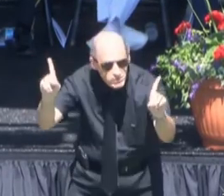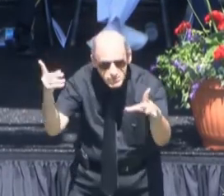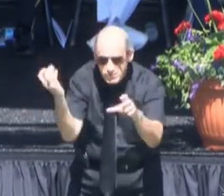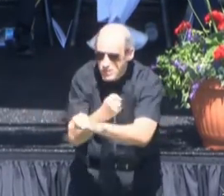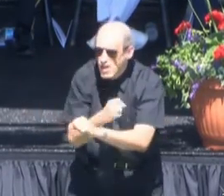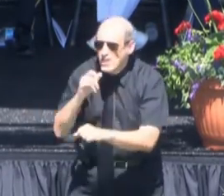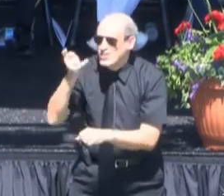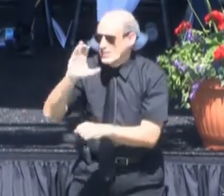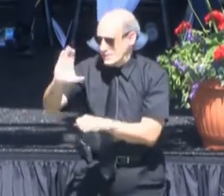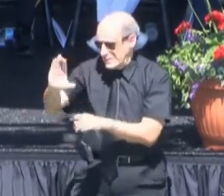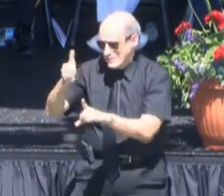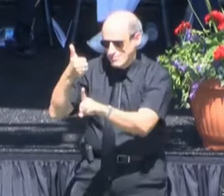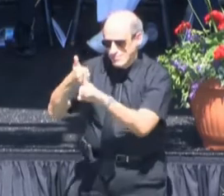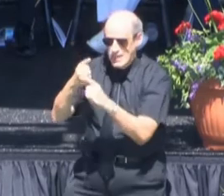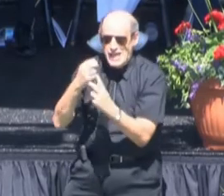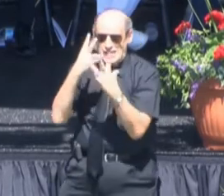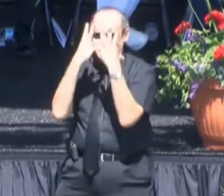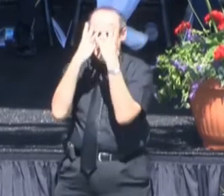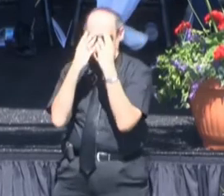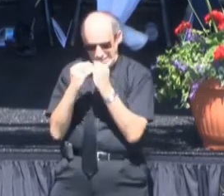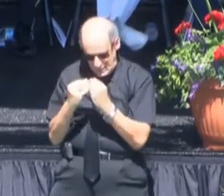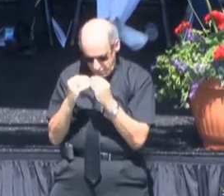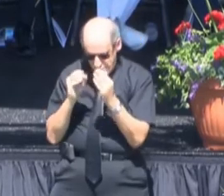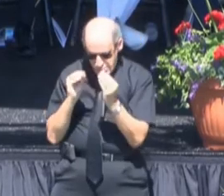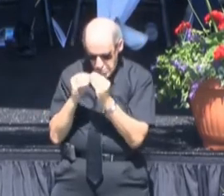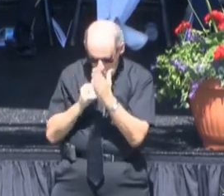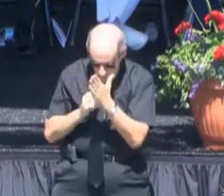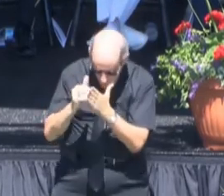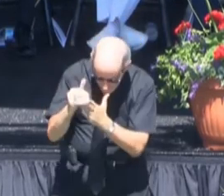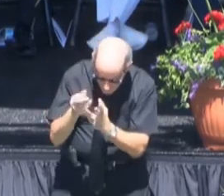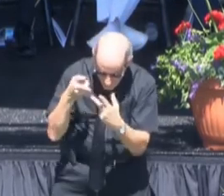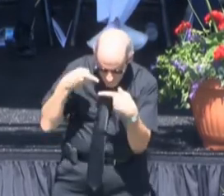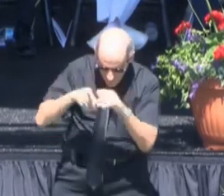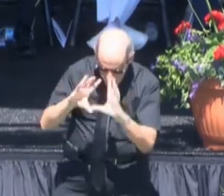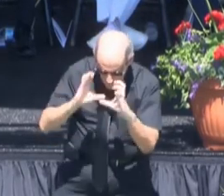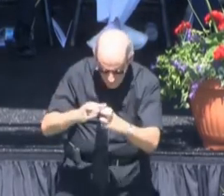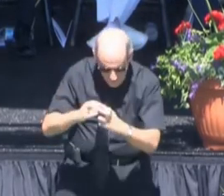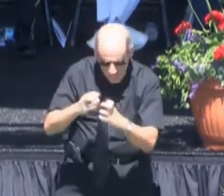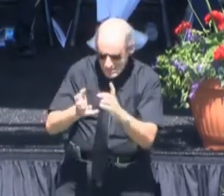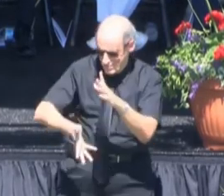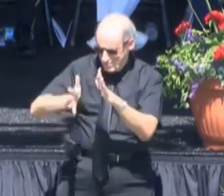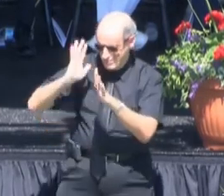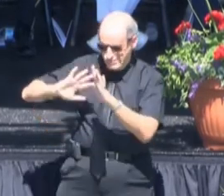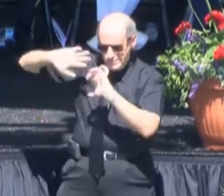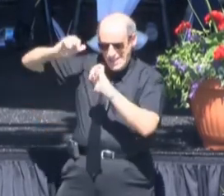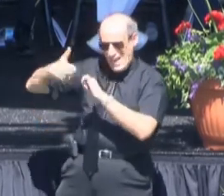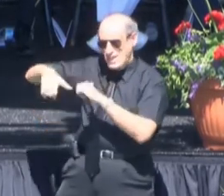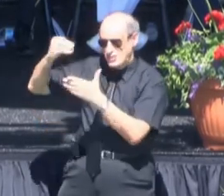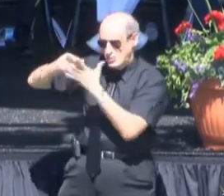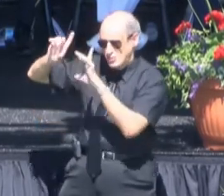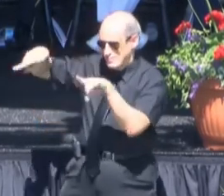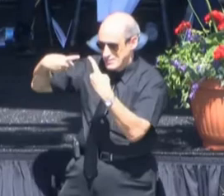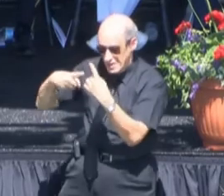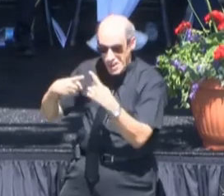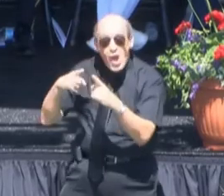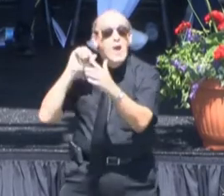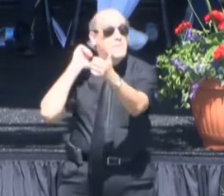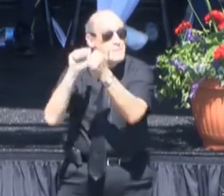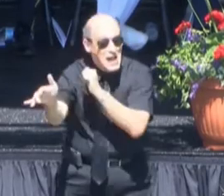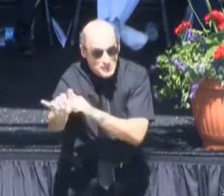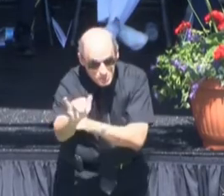And J.C. Phillips napped more hours and slept through more classes than any midshipman in history, and he still passed.